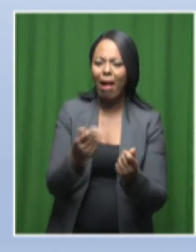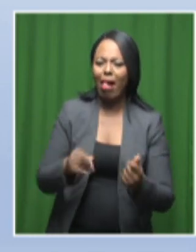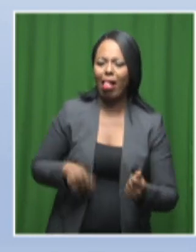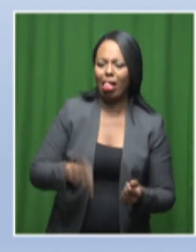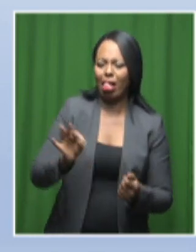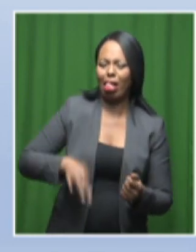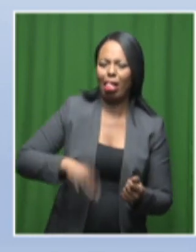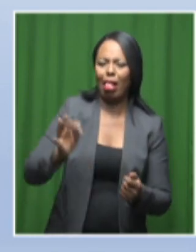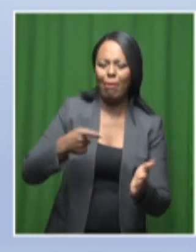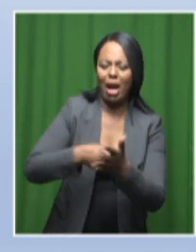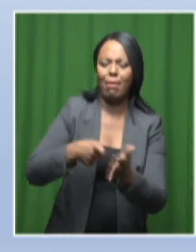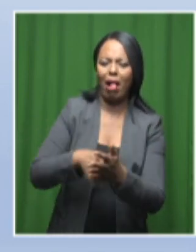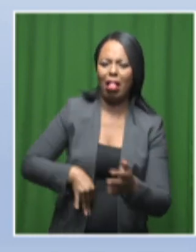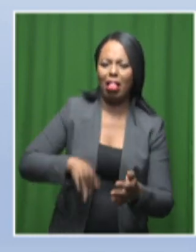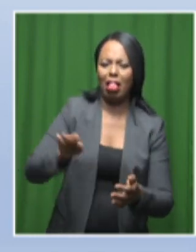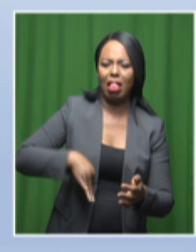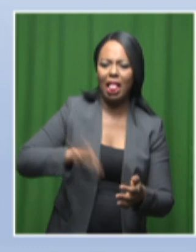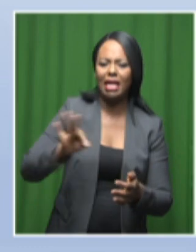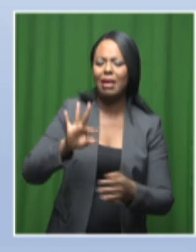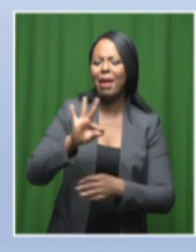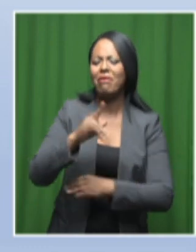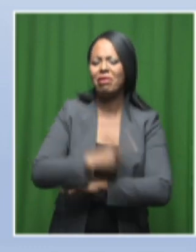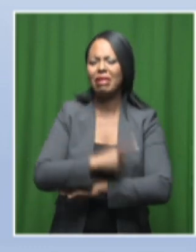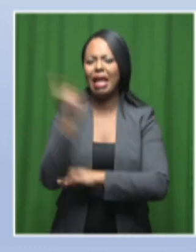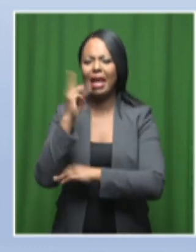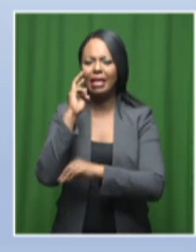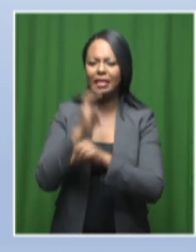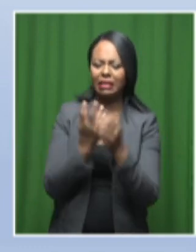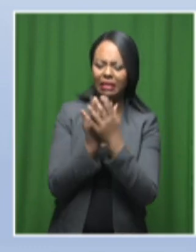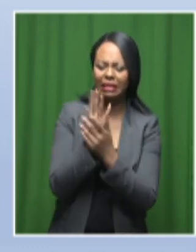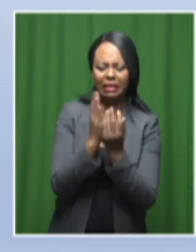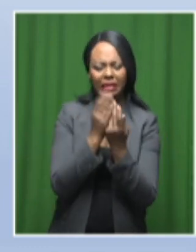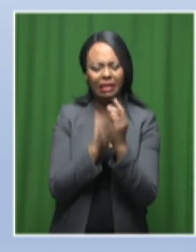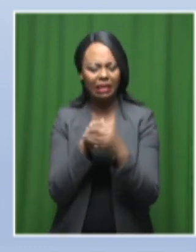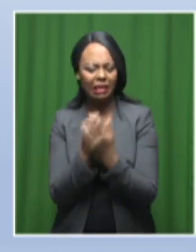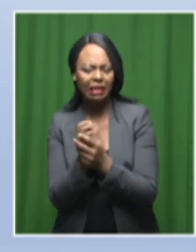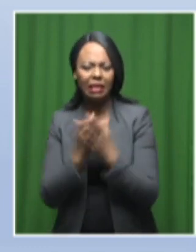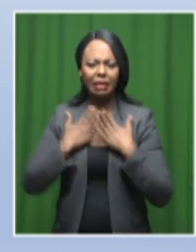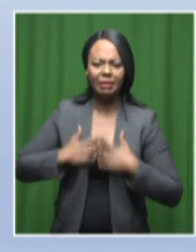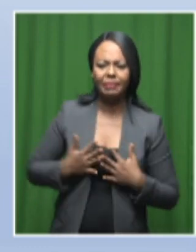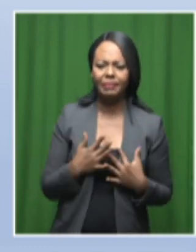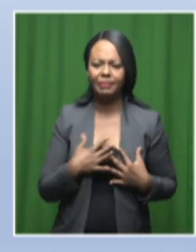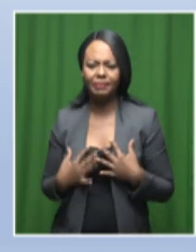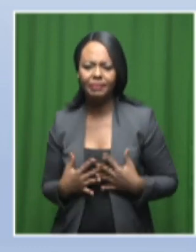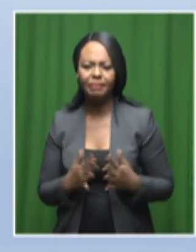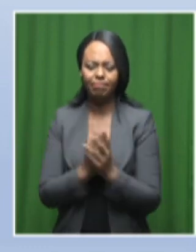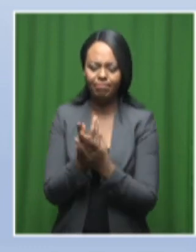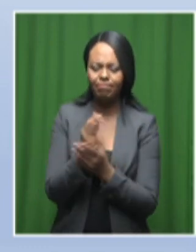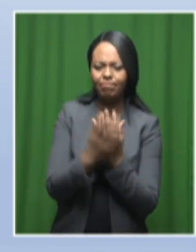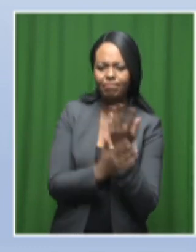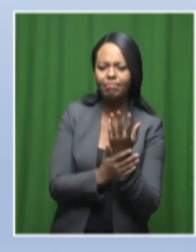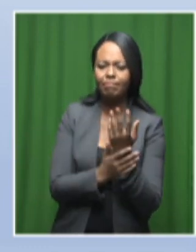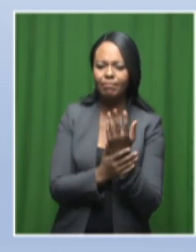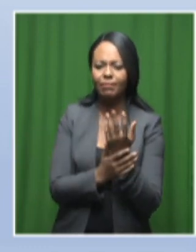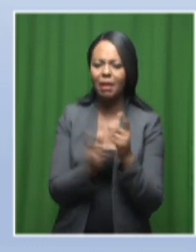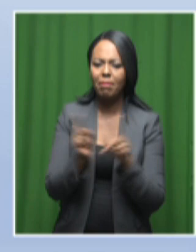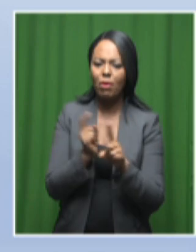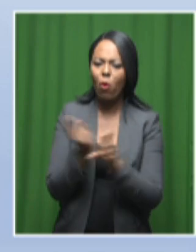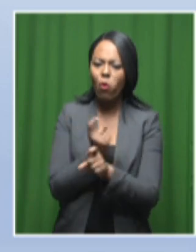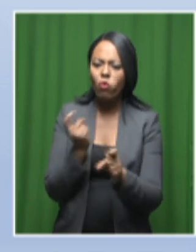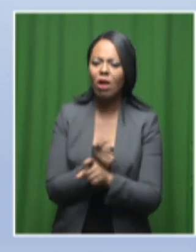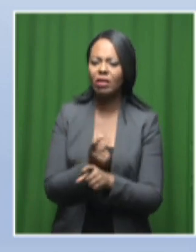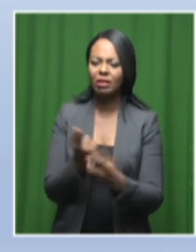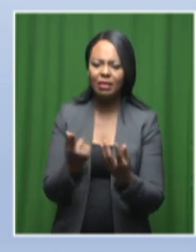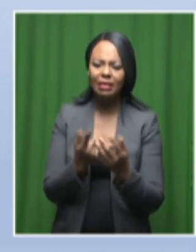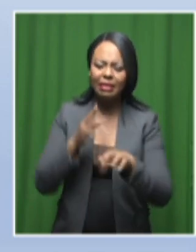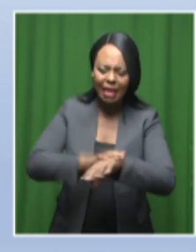daily management. If a large proportion of your body surface area is covered by these lesions, it's going to take quite a bit of time to